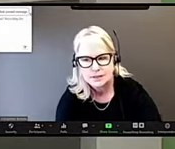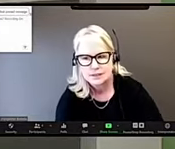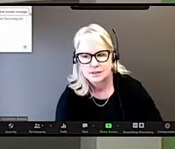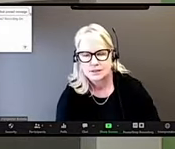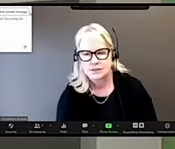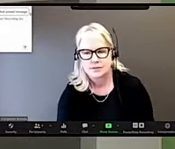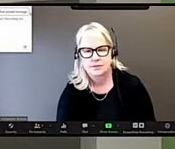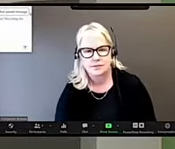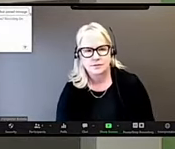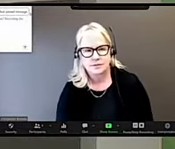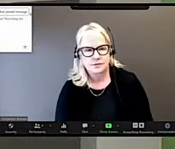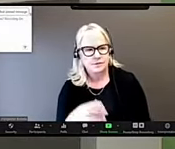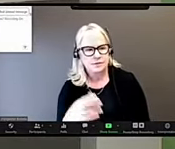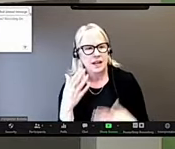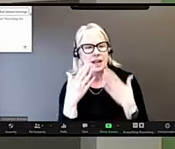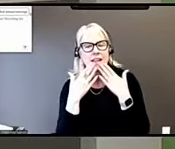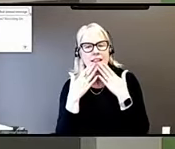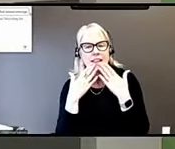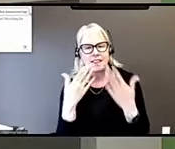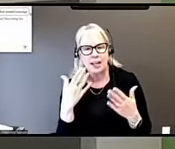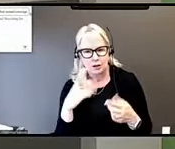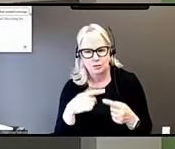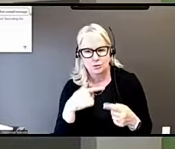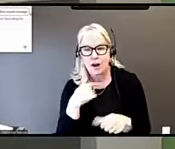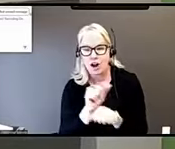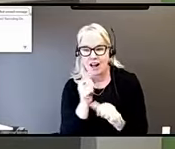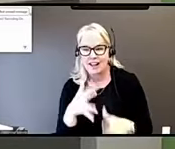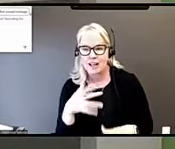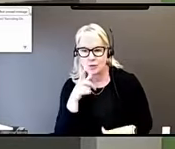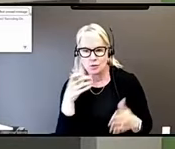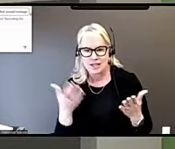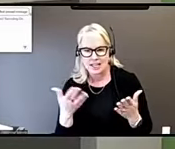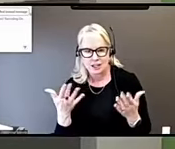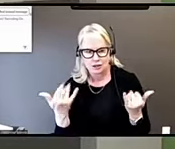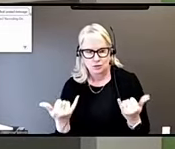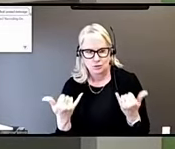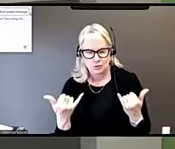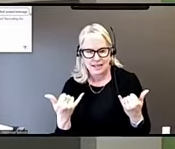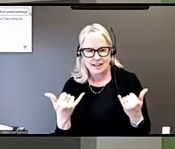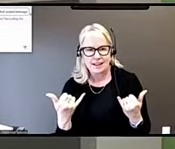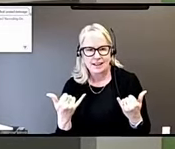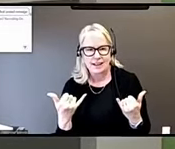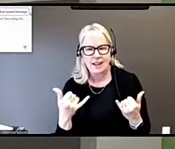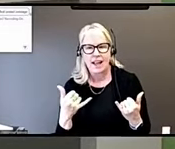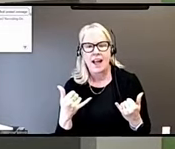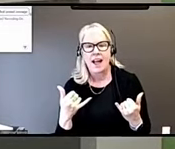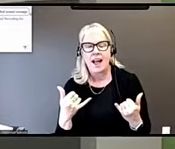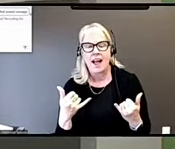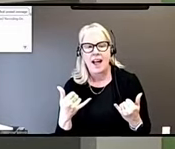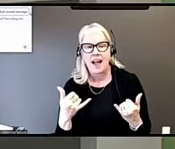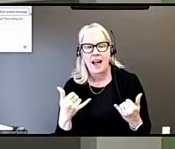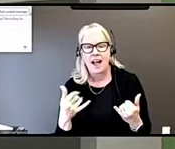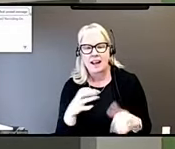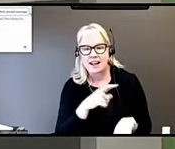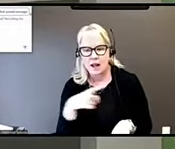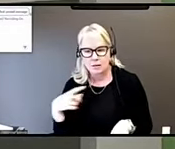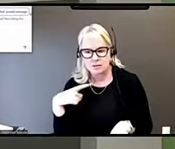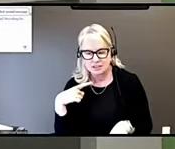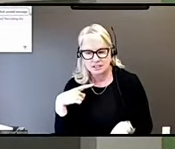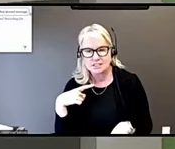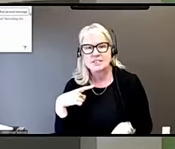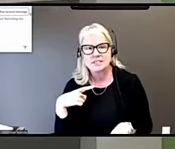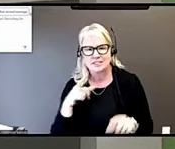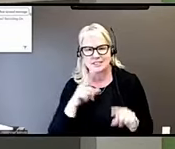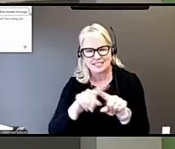Thank you to my colleagues who are here today, including my colleague on council, Councillor Pam Lovelace. Bonjour à tous, Gwei